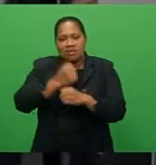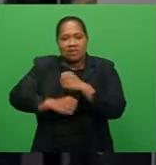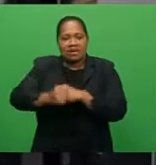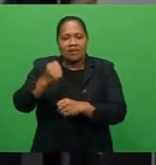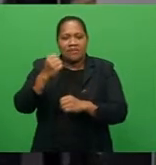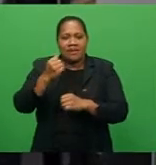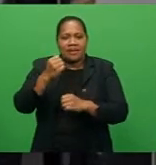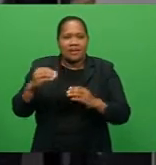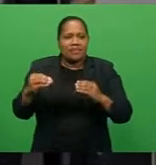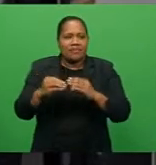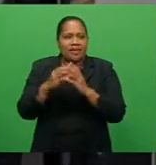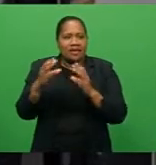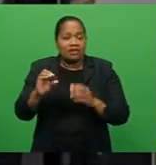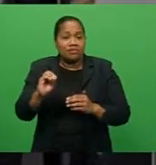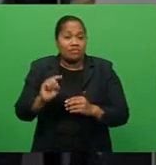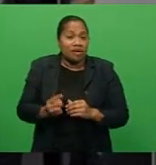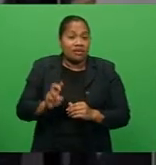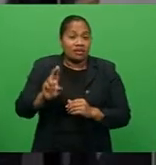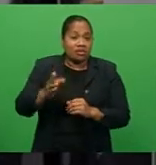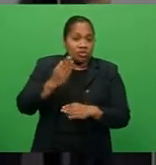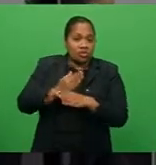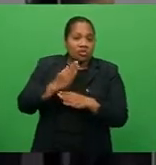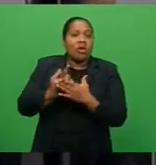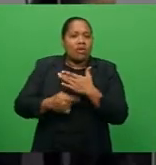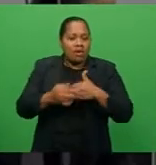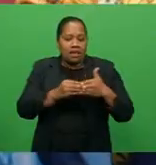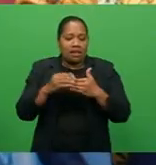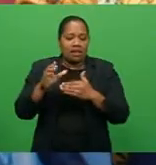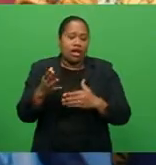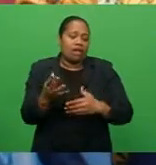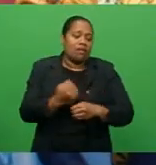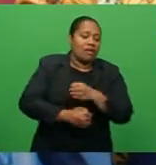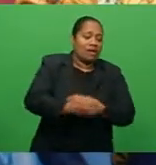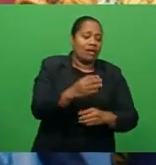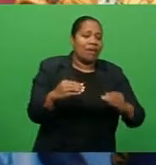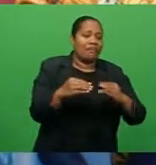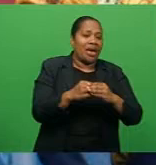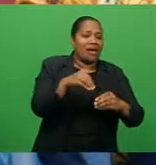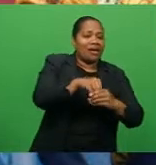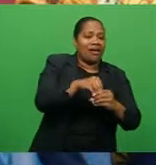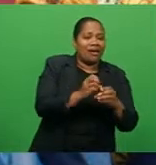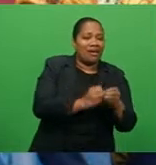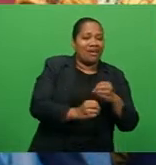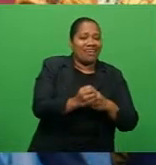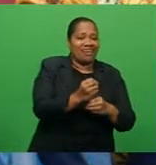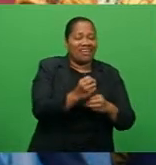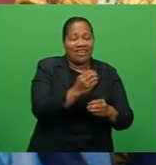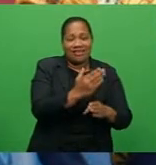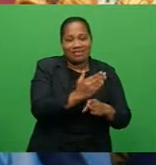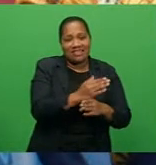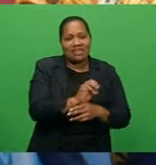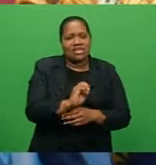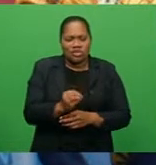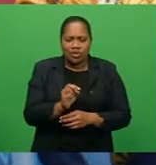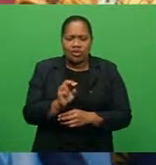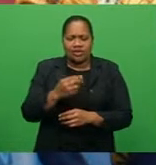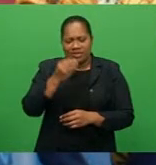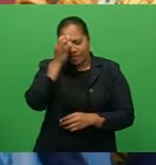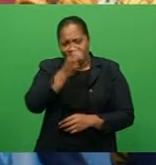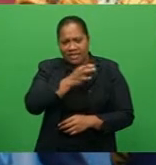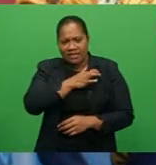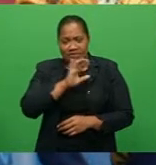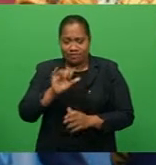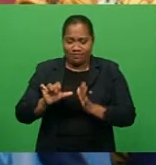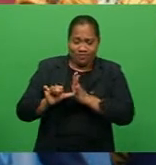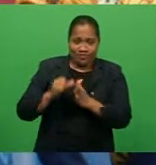desperate need of a job lands her in the banking sector. She believes hard work and due diligence has led to her success. One thing,